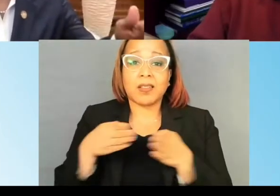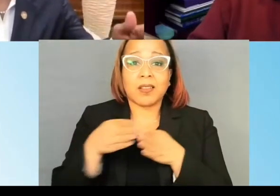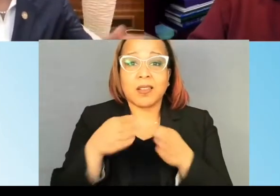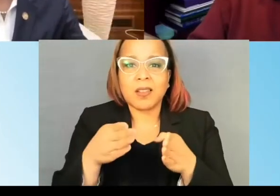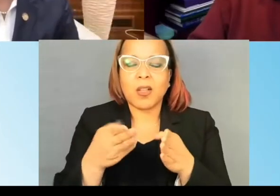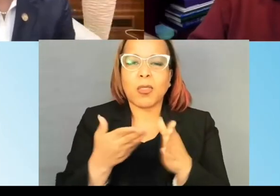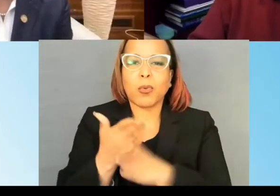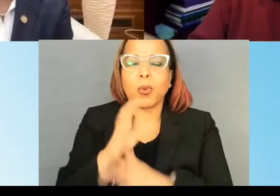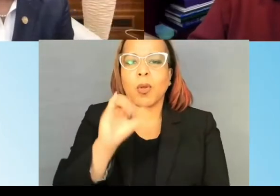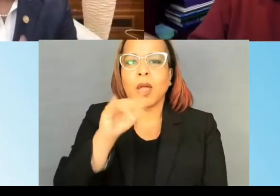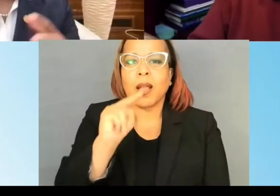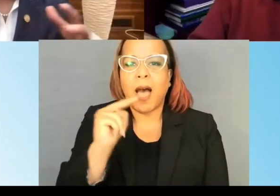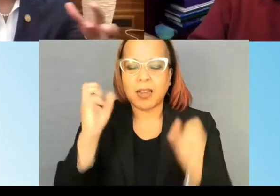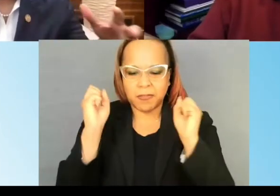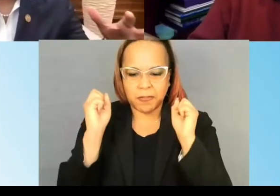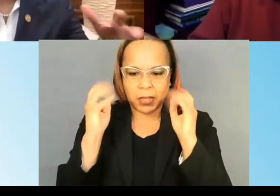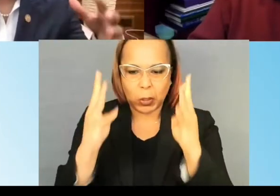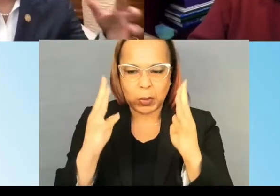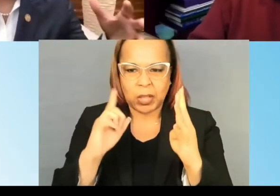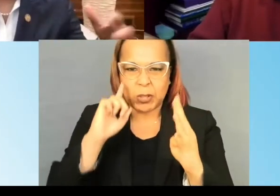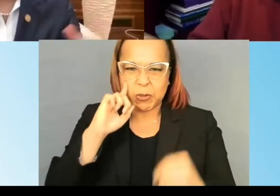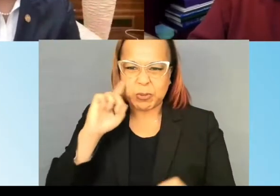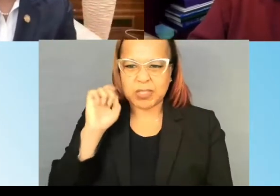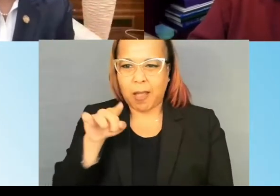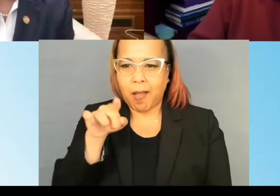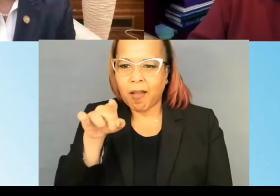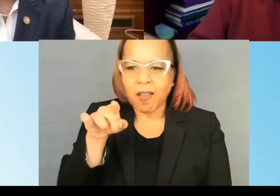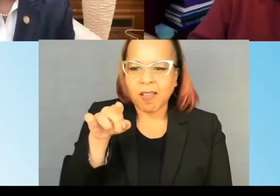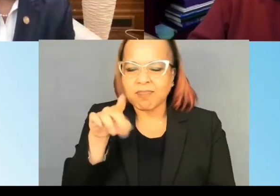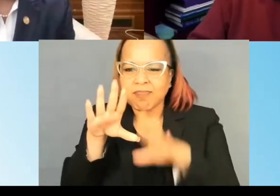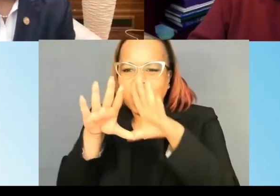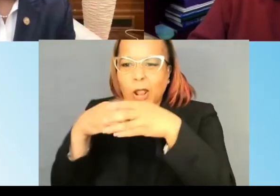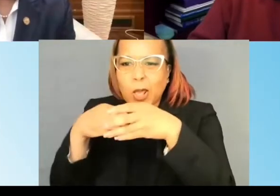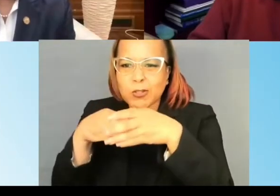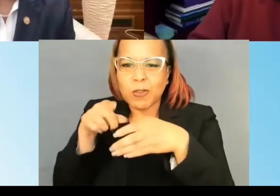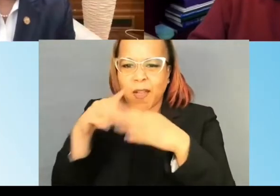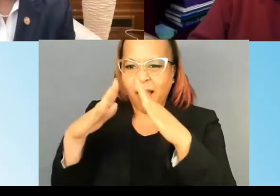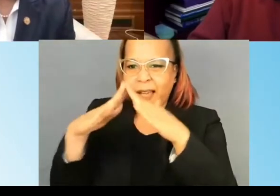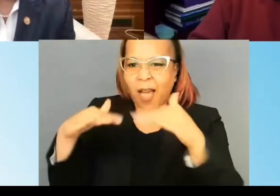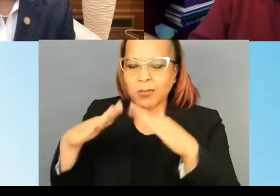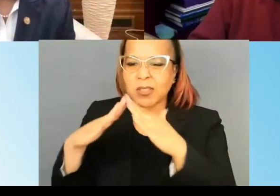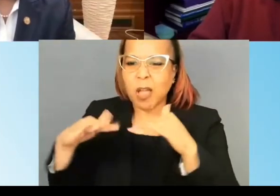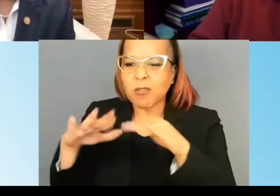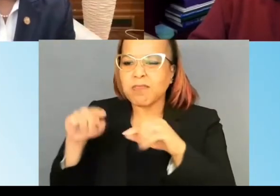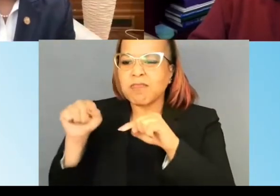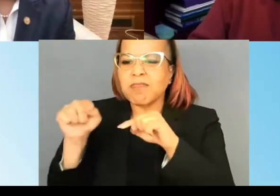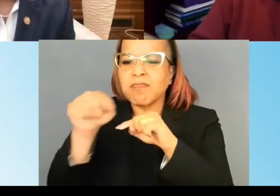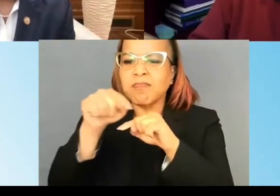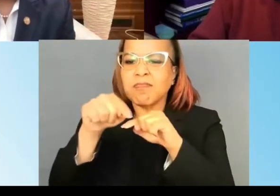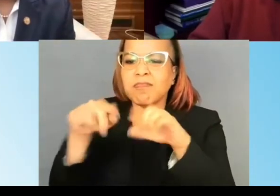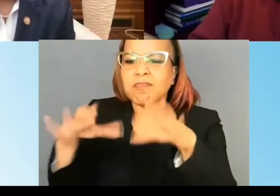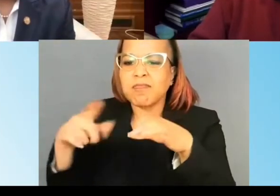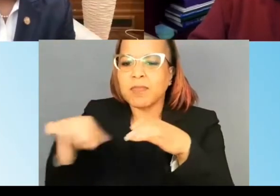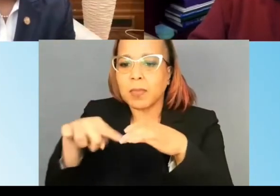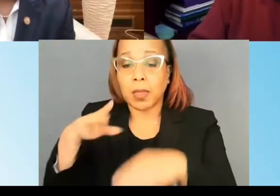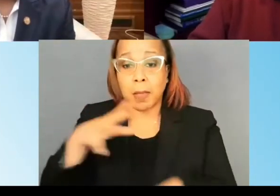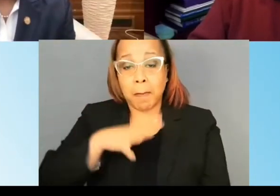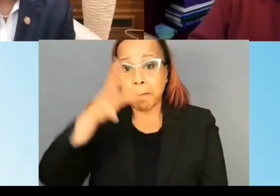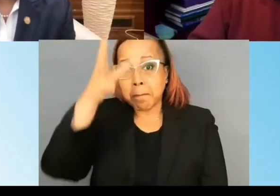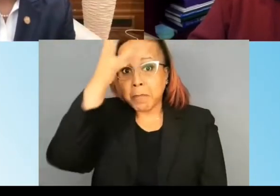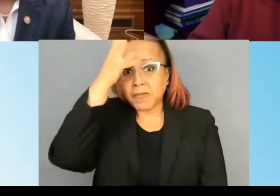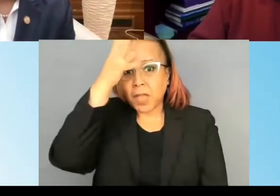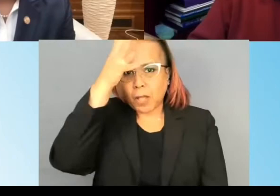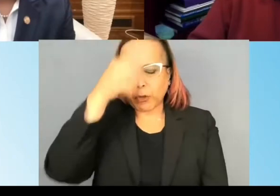fields. And then you saw kind of a little cluster of houses. But my father spent a lot of